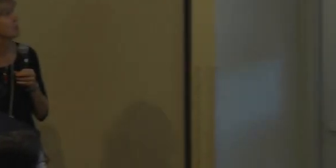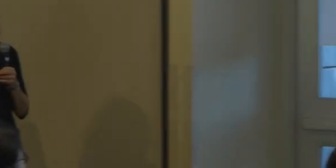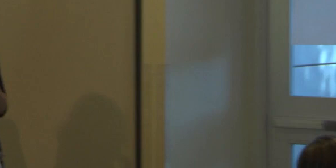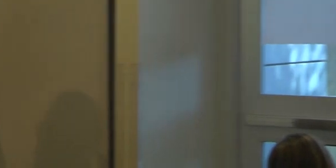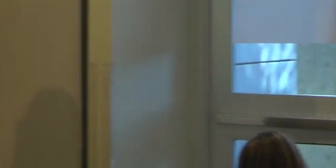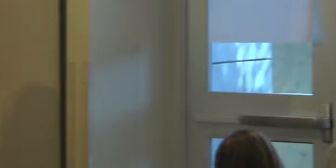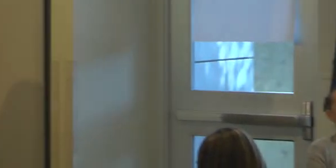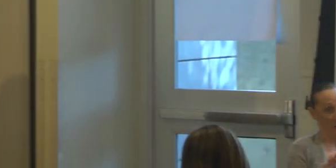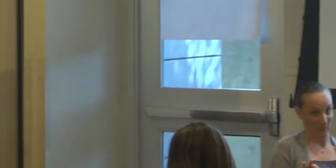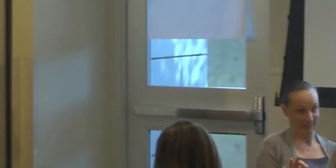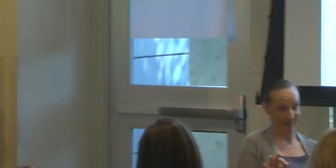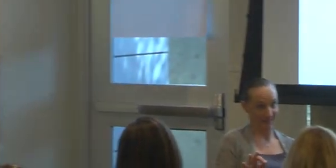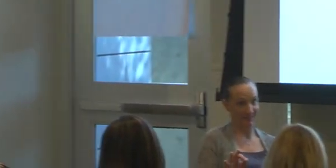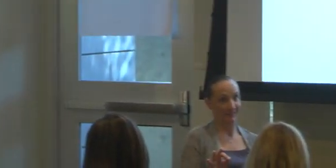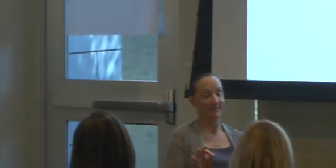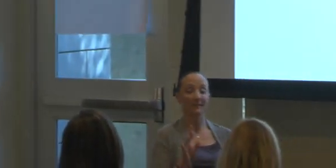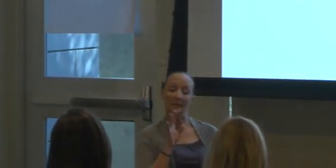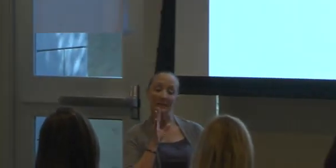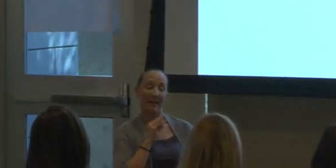work has been done